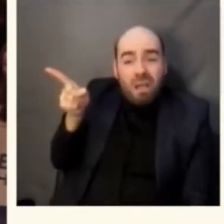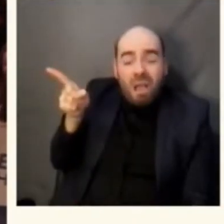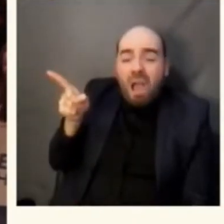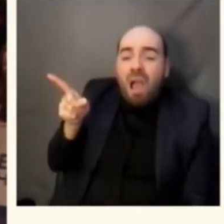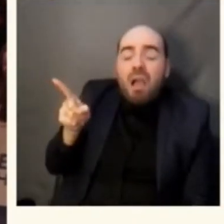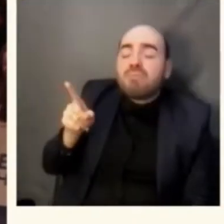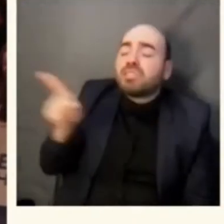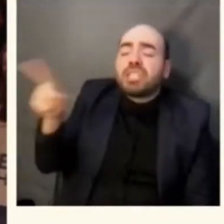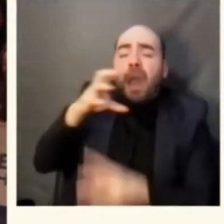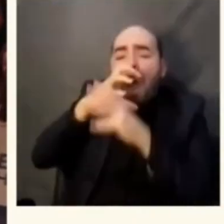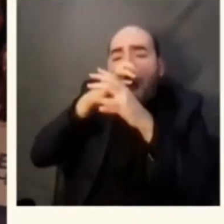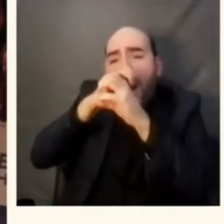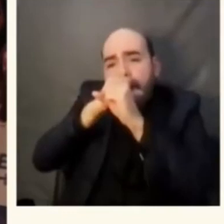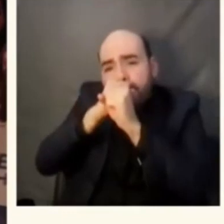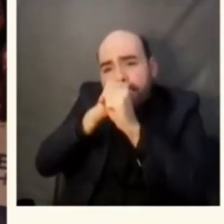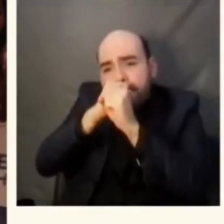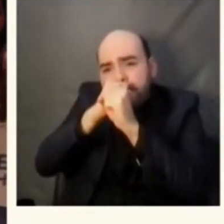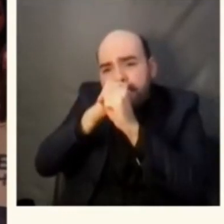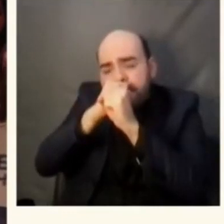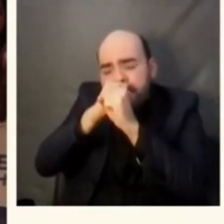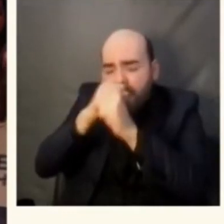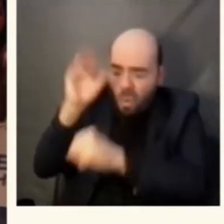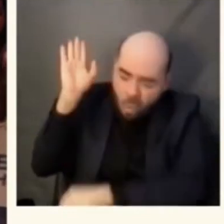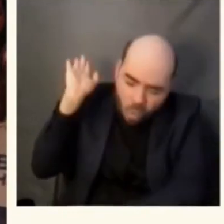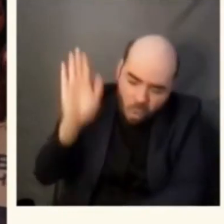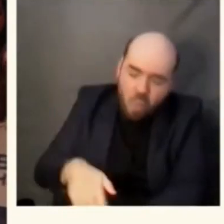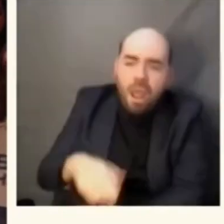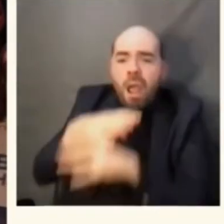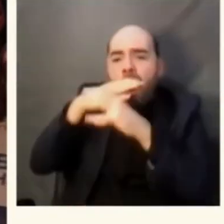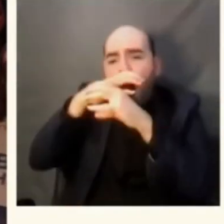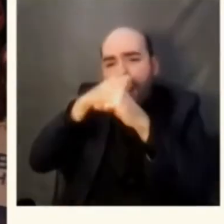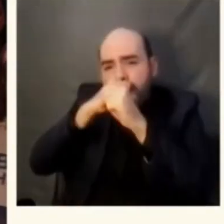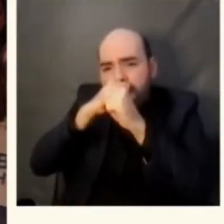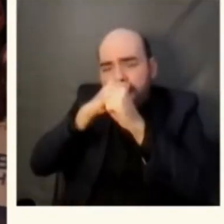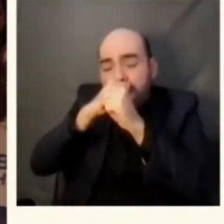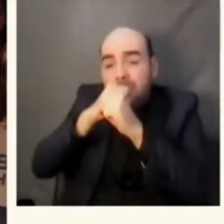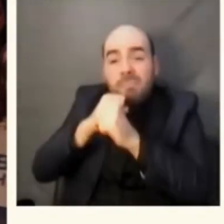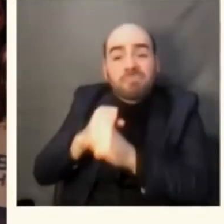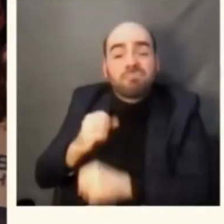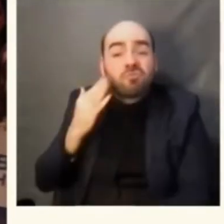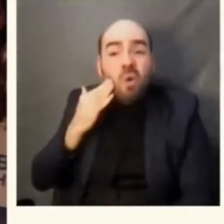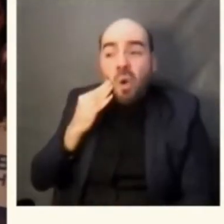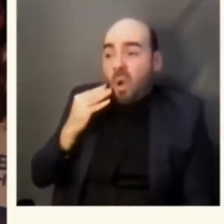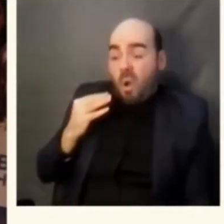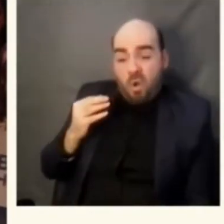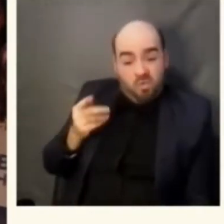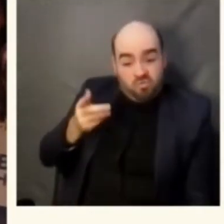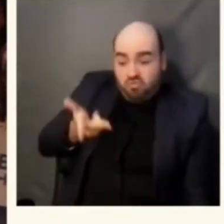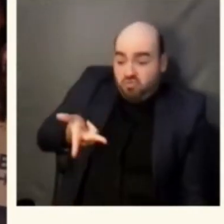a soul. In fact, we never spoke about it again.